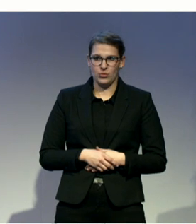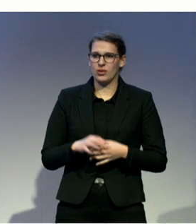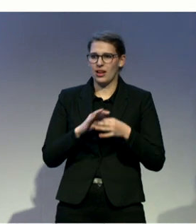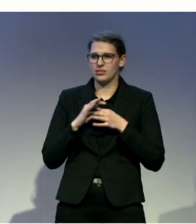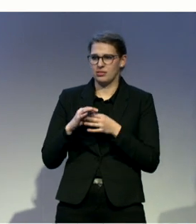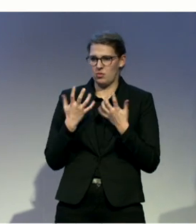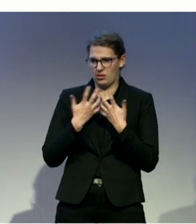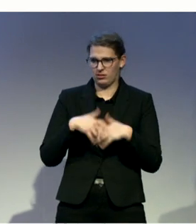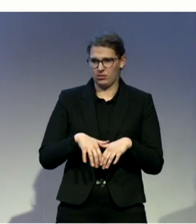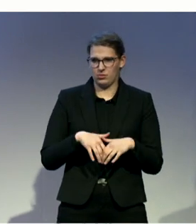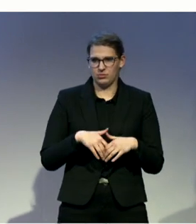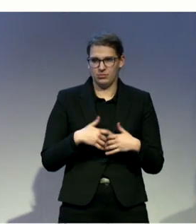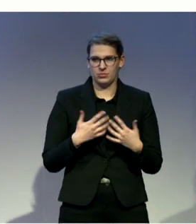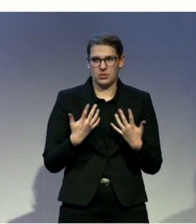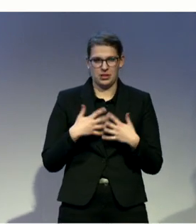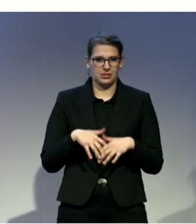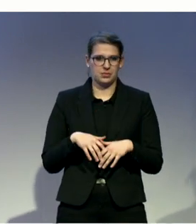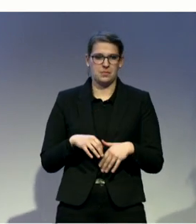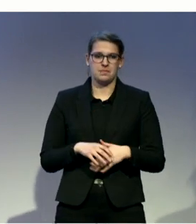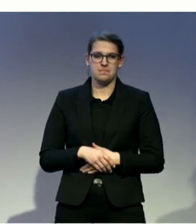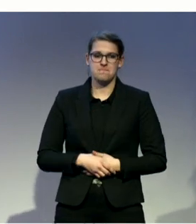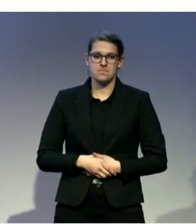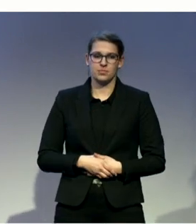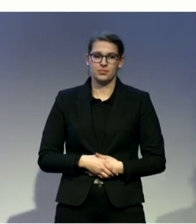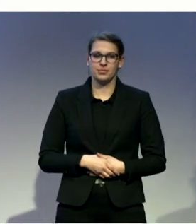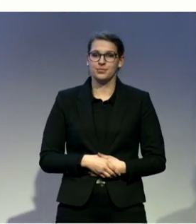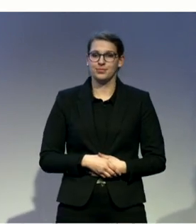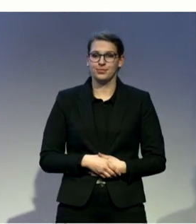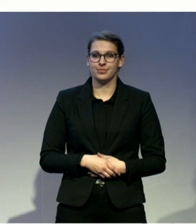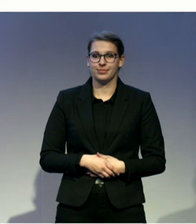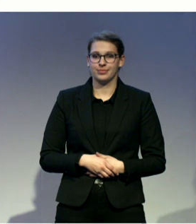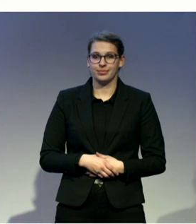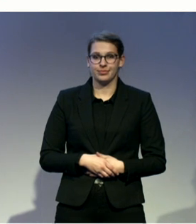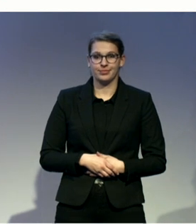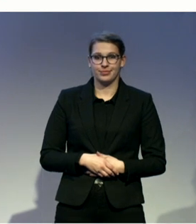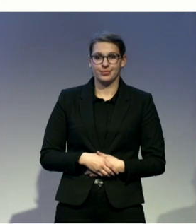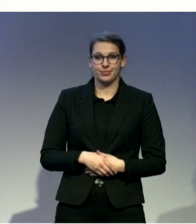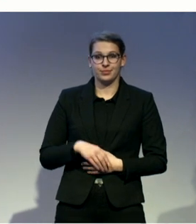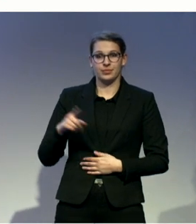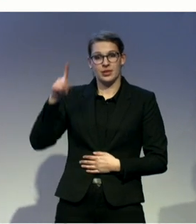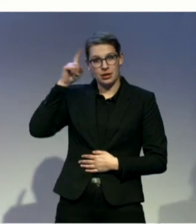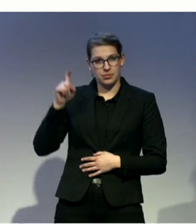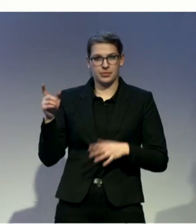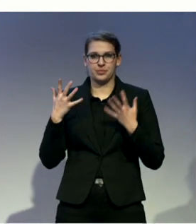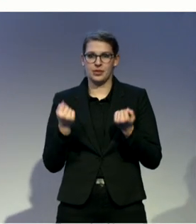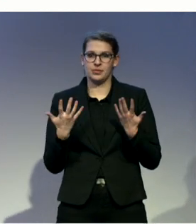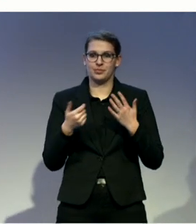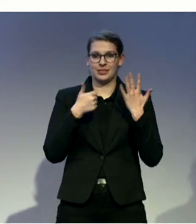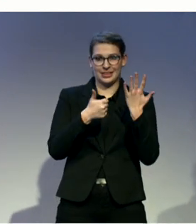Təşkilatları İttifaqında birləşmişdir. There are about 60 non-governmental organizations in Azerbaijan,